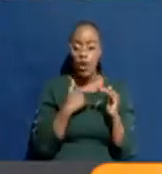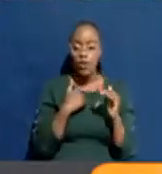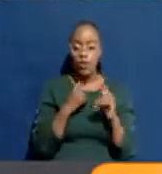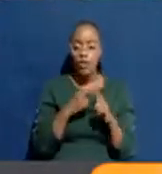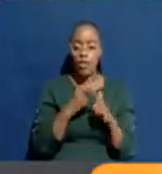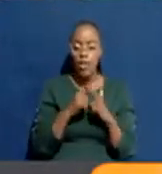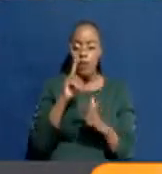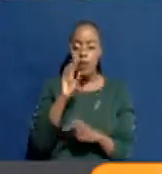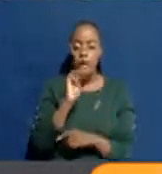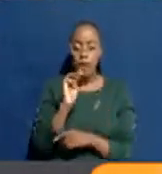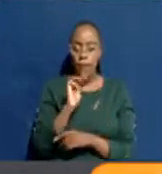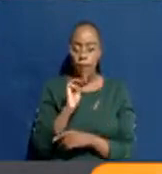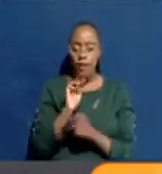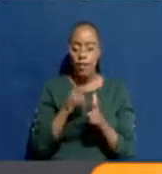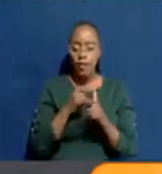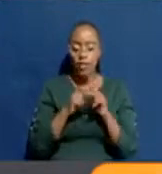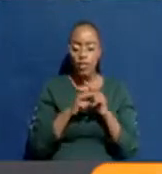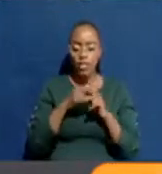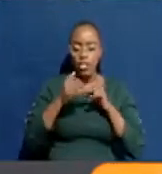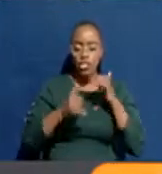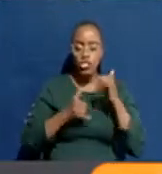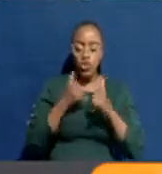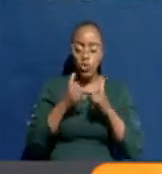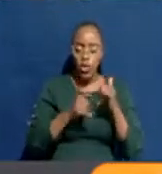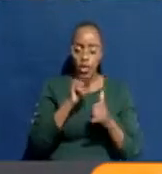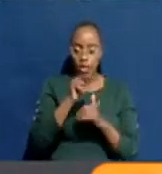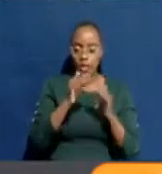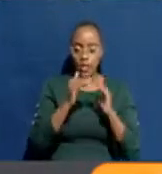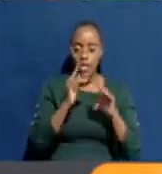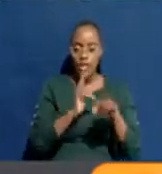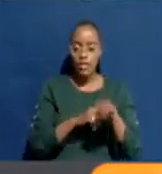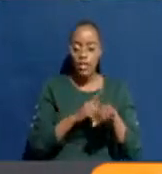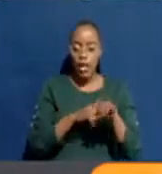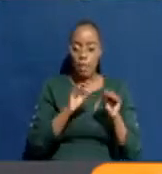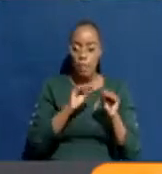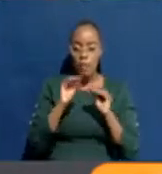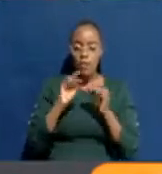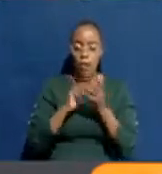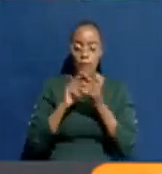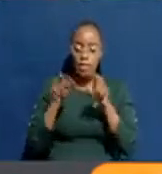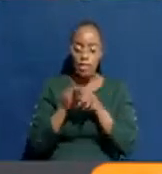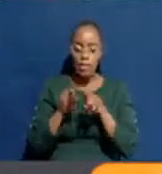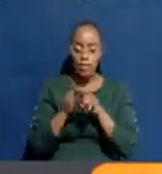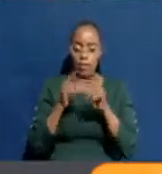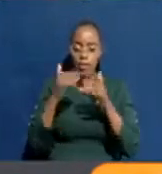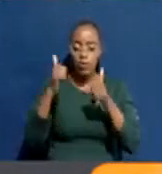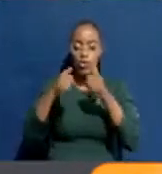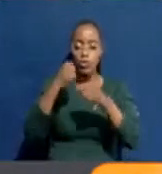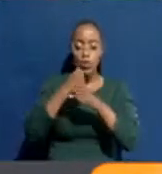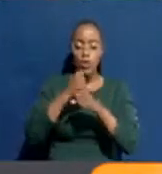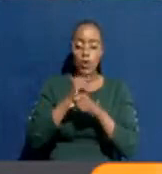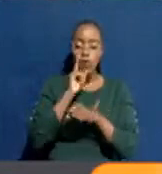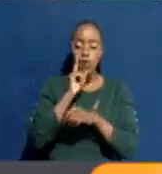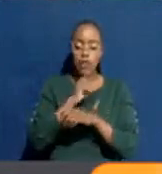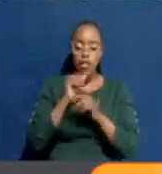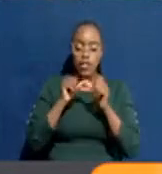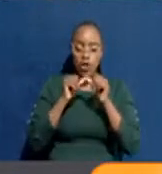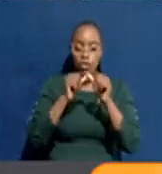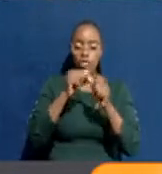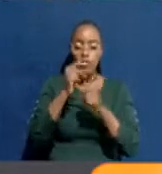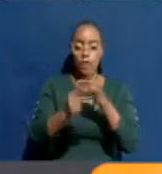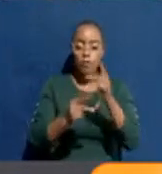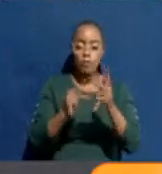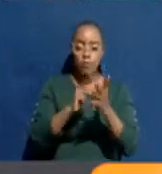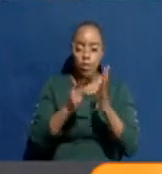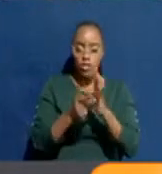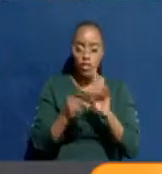in 1 million shillings, you start enjoying the utility of that house when you roof. That is the same thing that we are doing. We finish up the ongoing projects, and